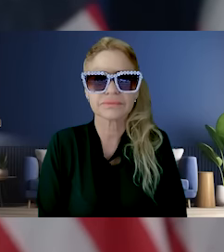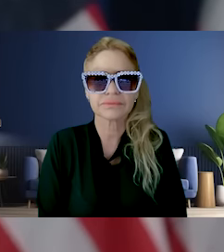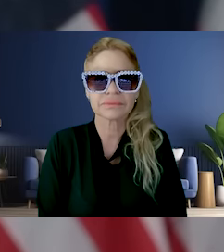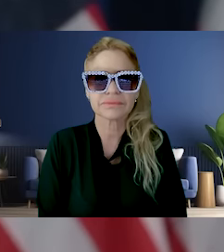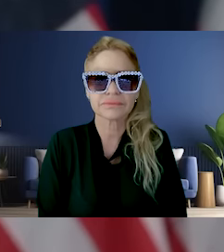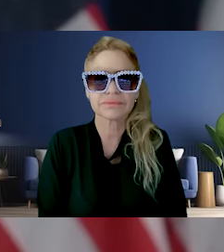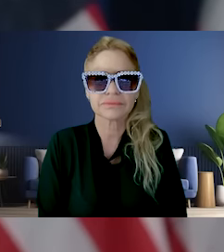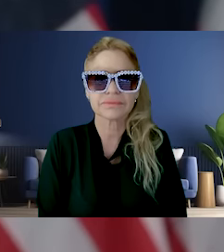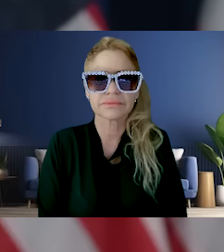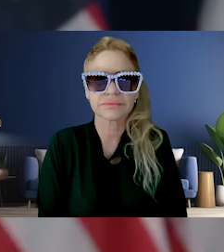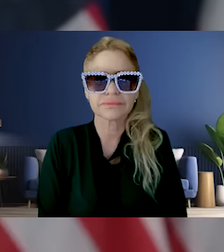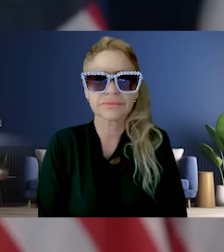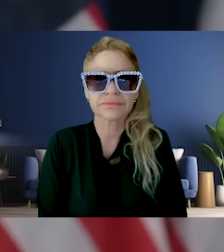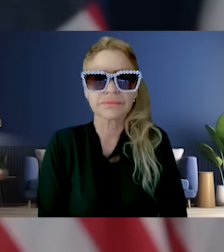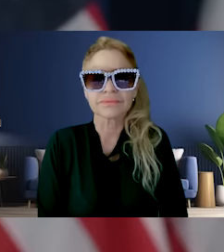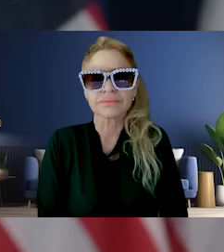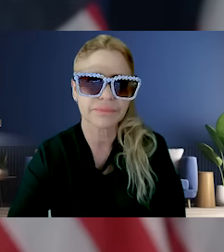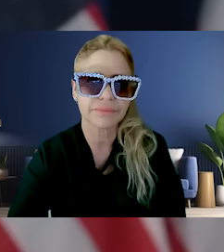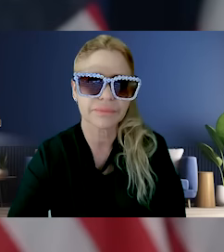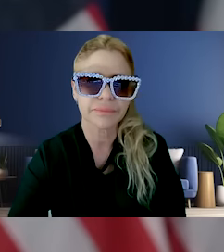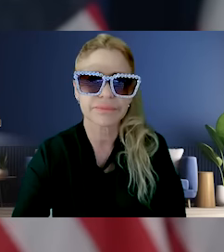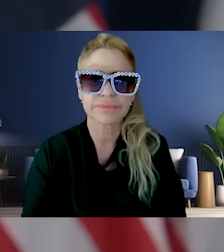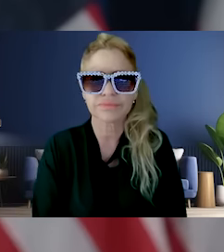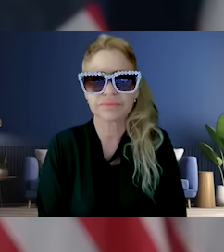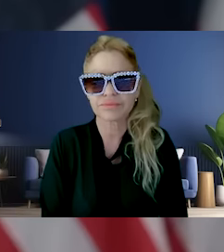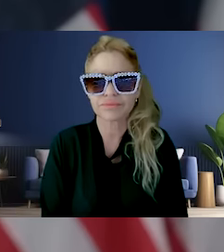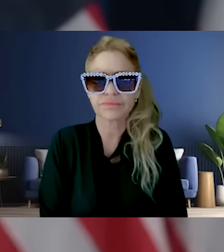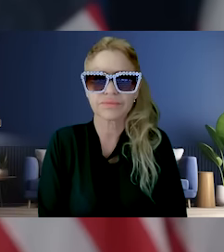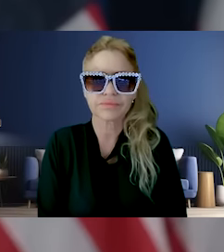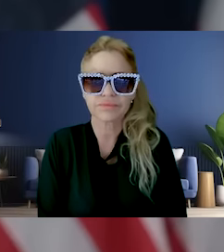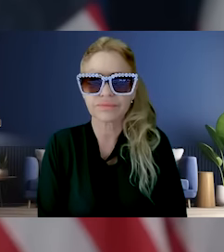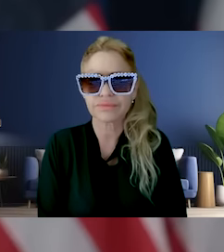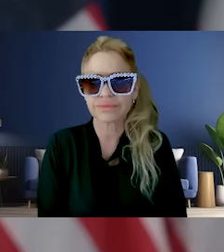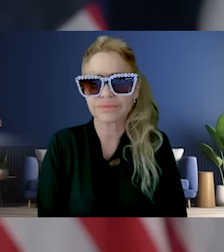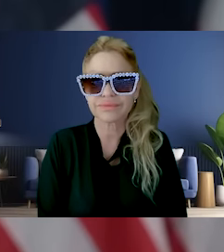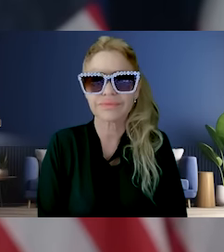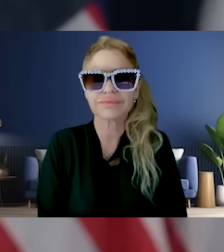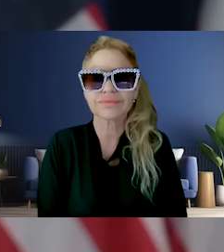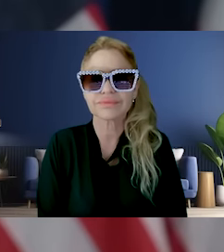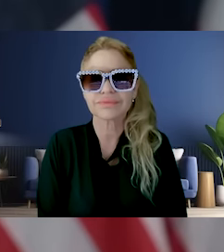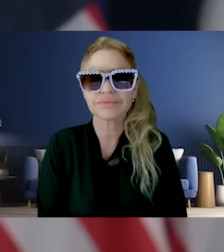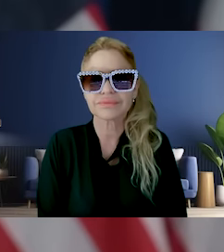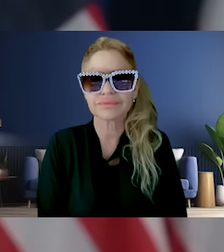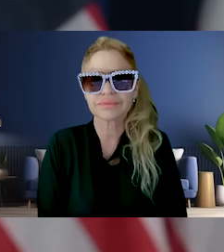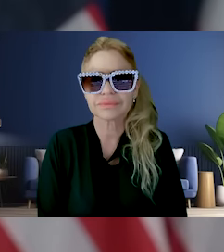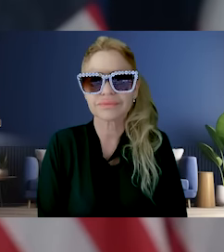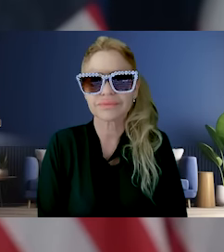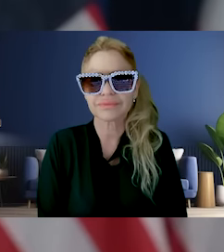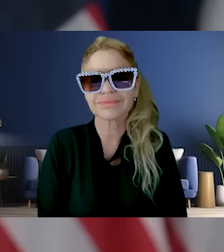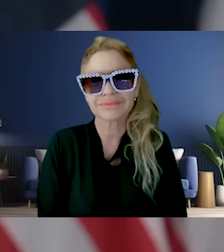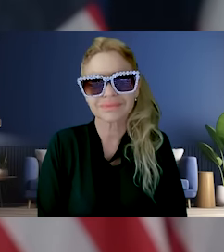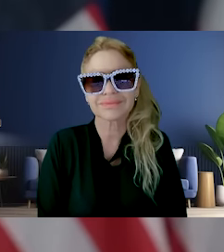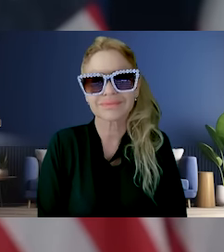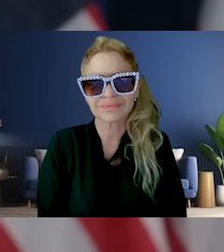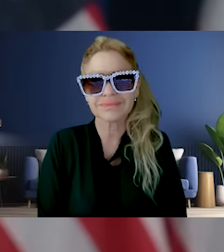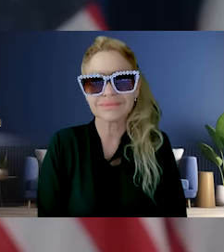and look out for one another, because the sun will shine again over the beautiful Florida that we love so much. I live